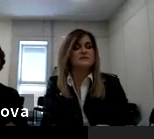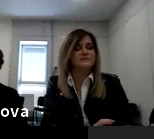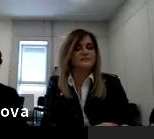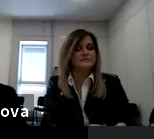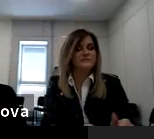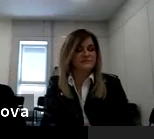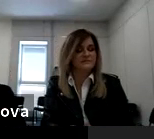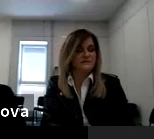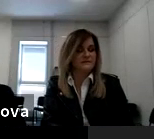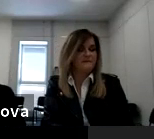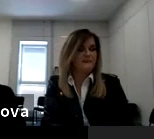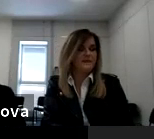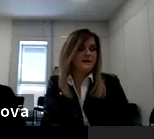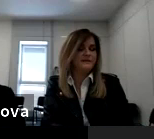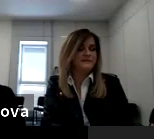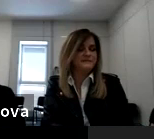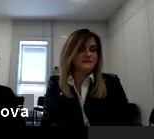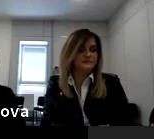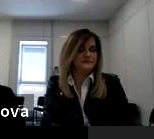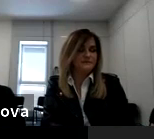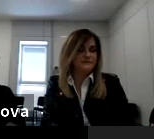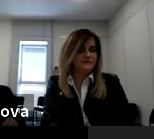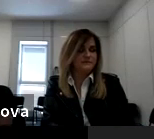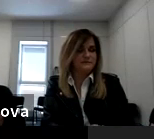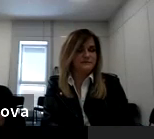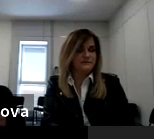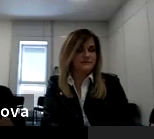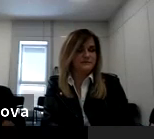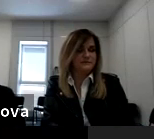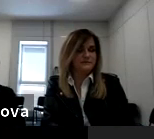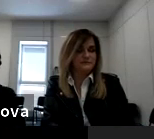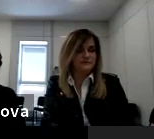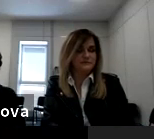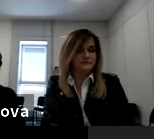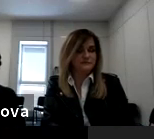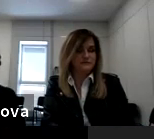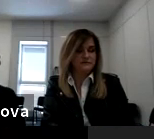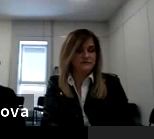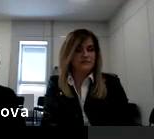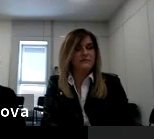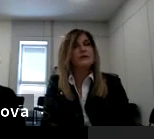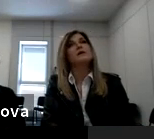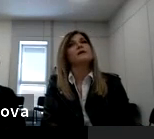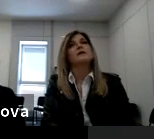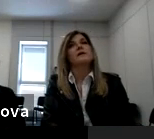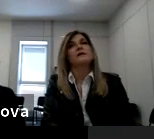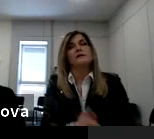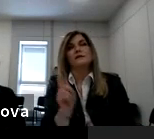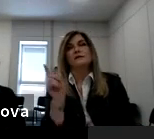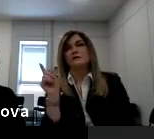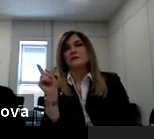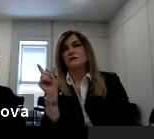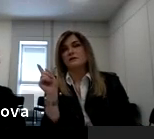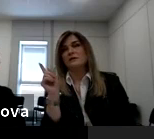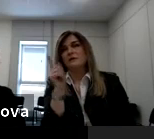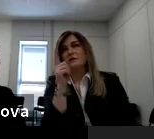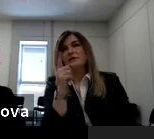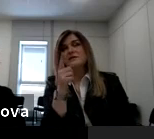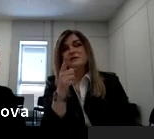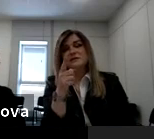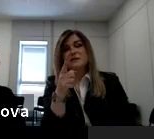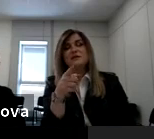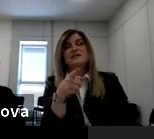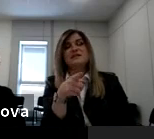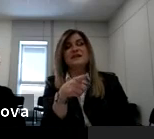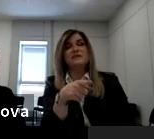And the lead requirements were for this luminaires only 8.